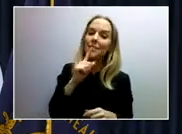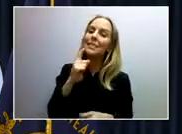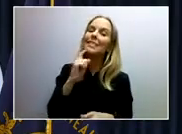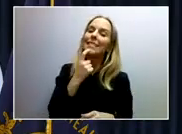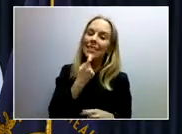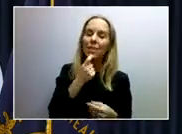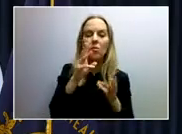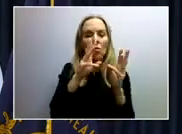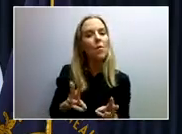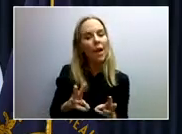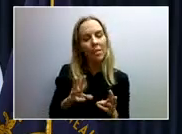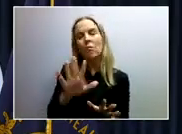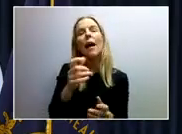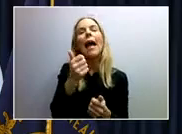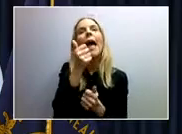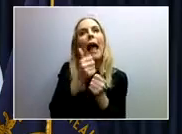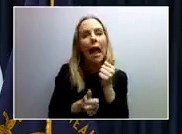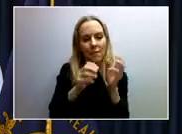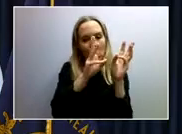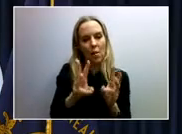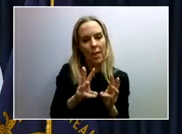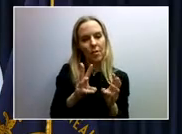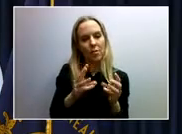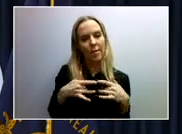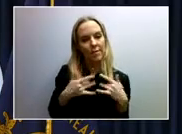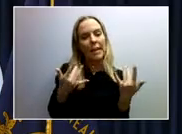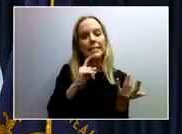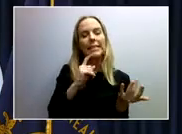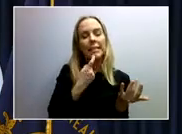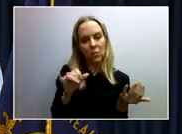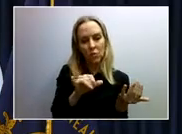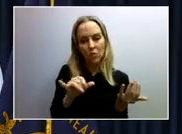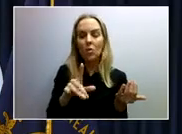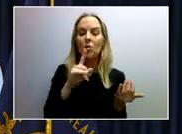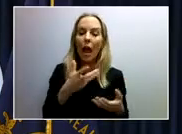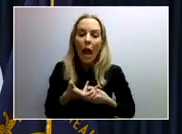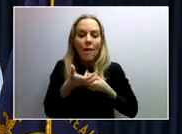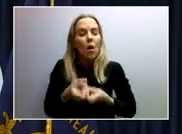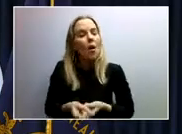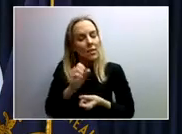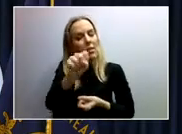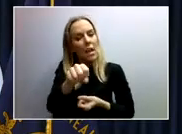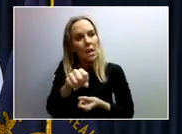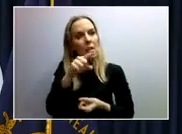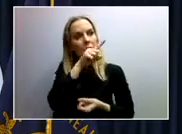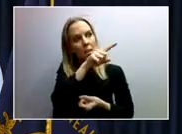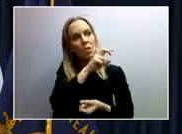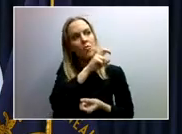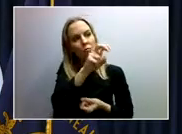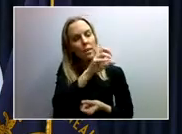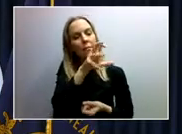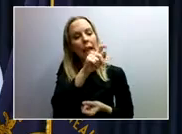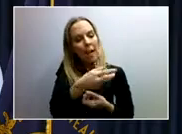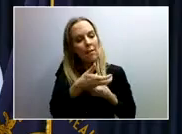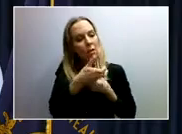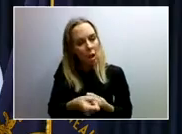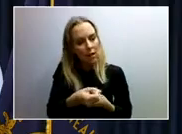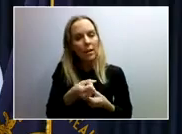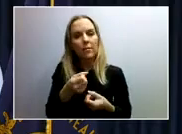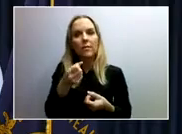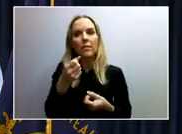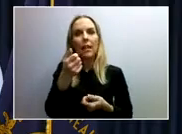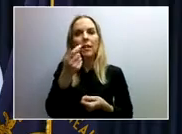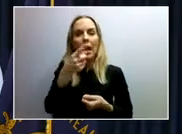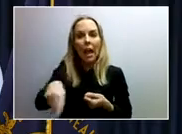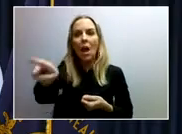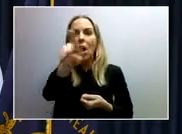is serious. And I want to make sure that while I have confidence in our Transportation Cabinet and everybody out there, that people